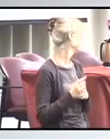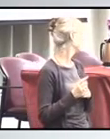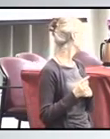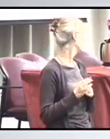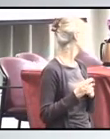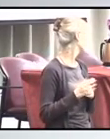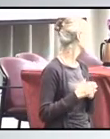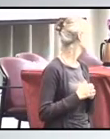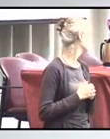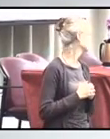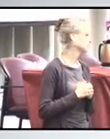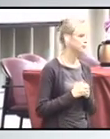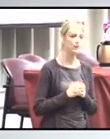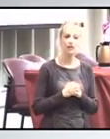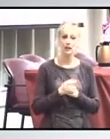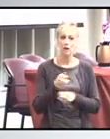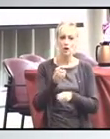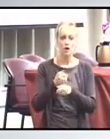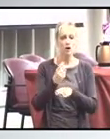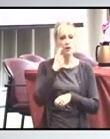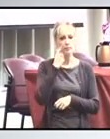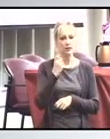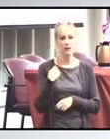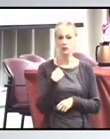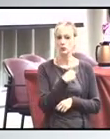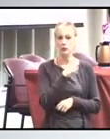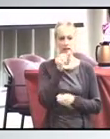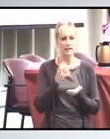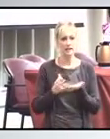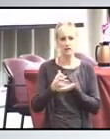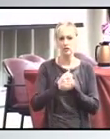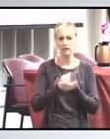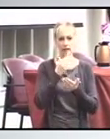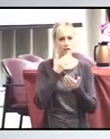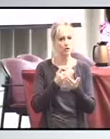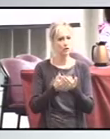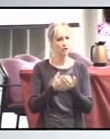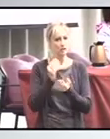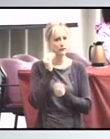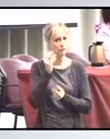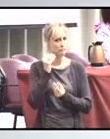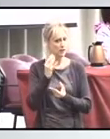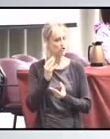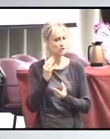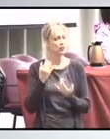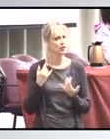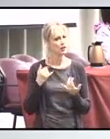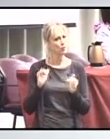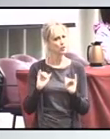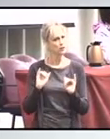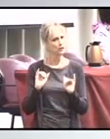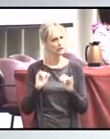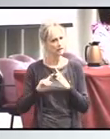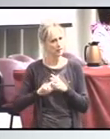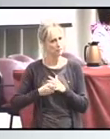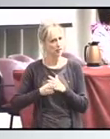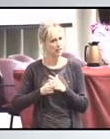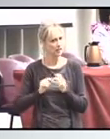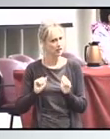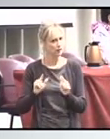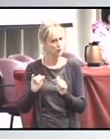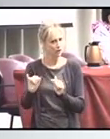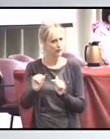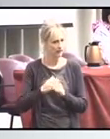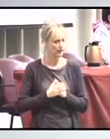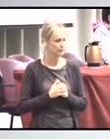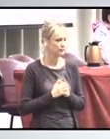needed, and it was hard because we didn't collect very good information at that point, and we're still in the beginning of all of that.